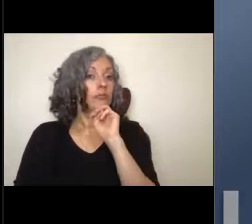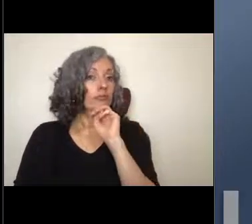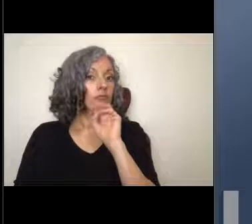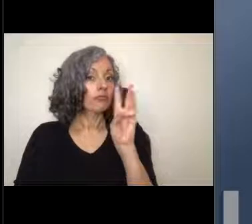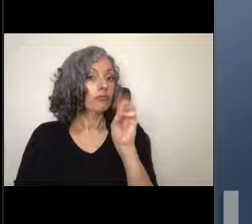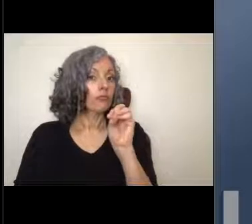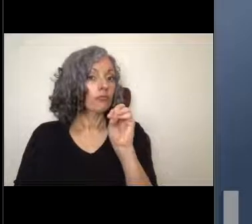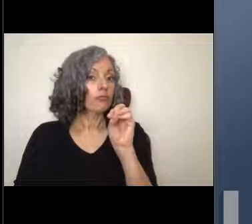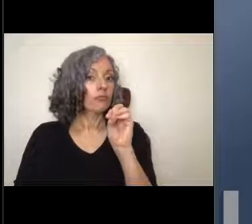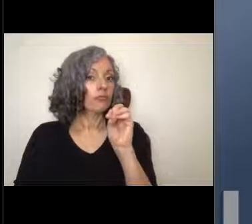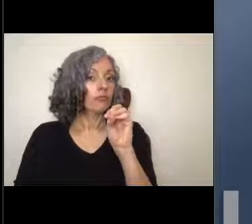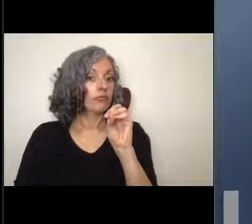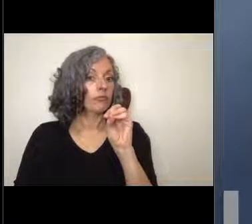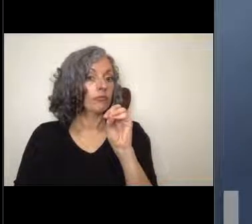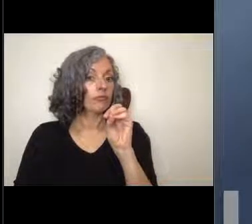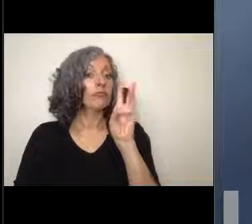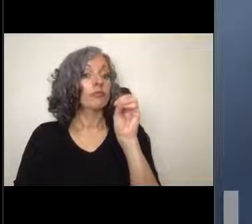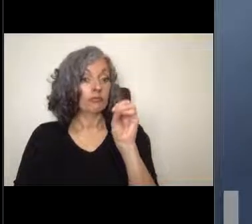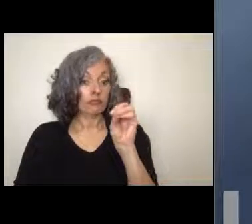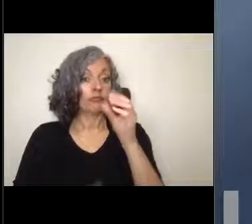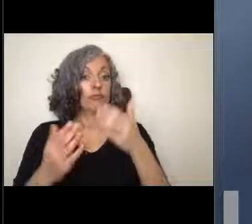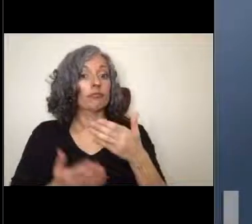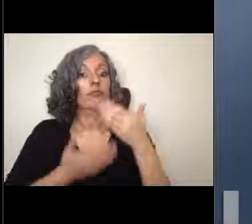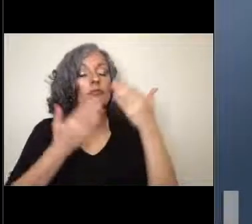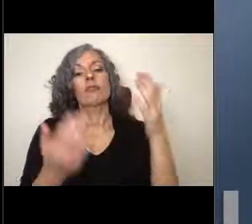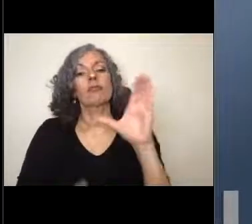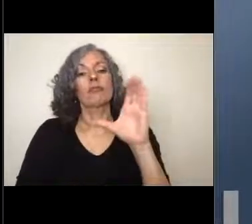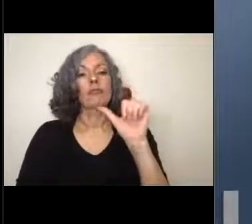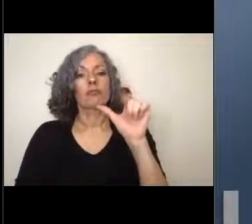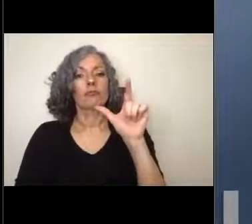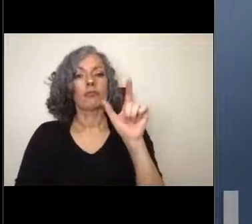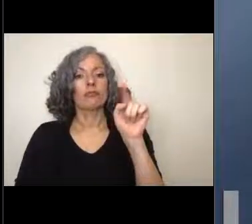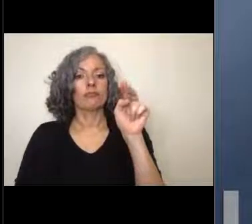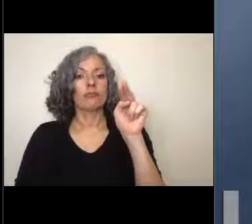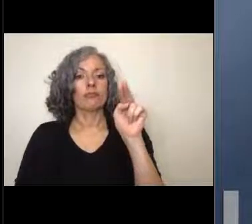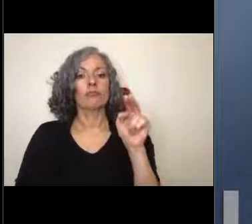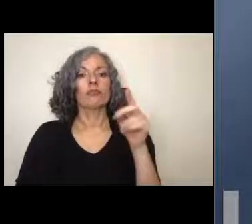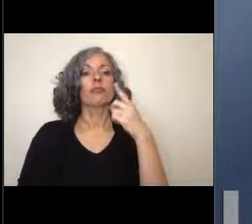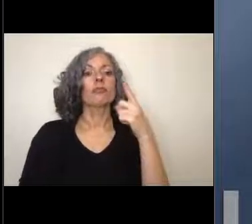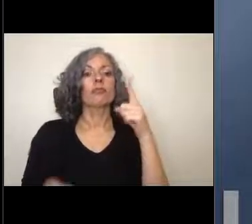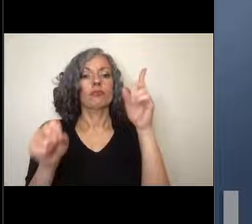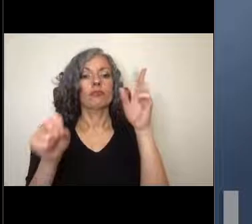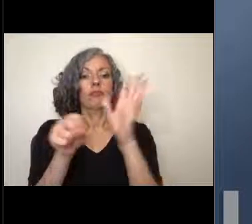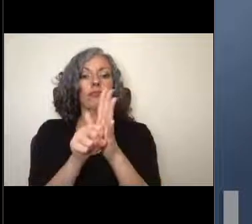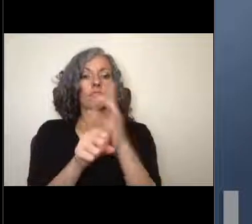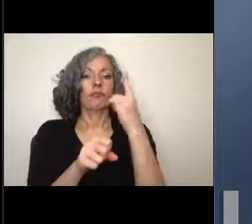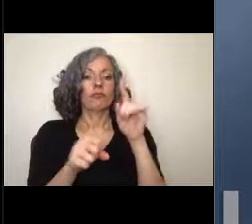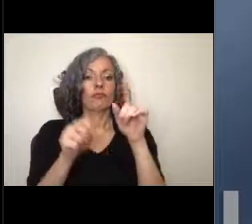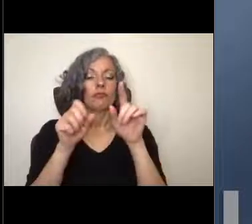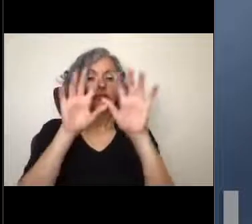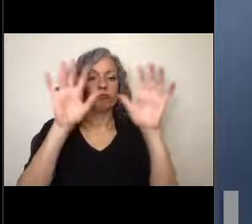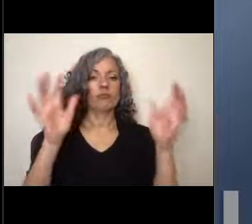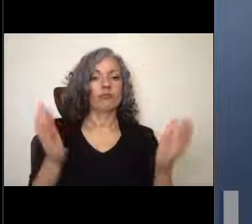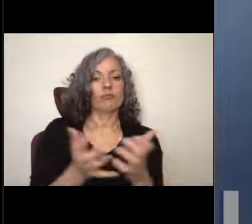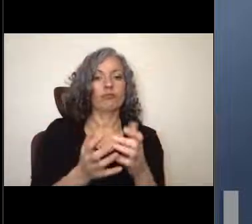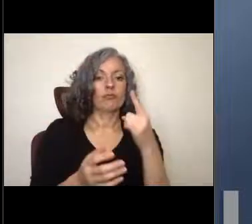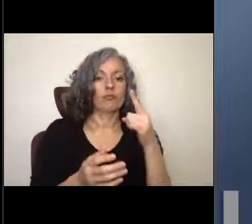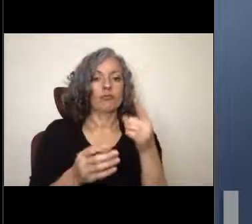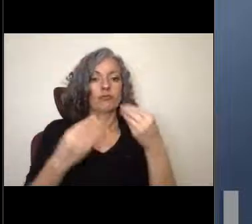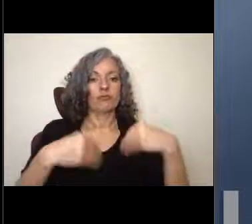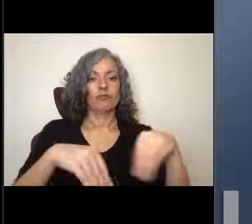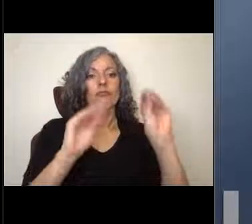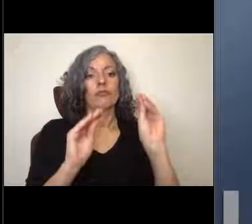Commissioners, tab 60 is a proposed Caltrans resolution that provides the framework for selling state-owned excess lands to Cynthia